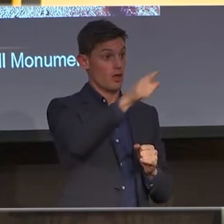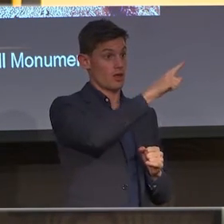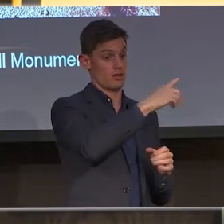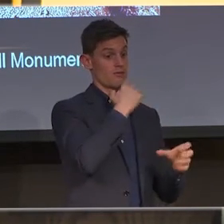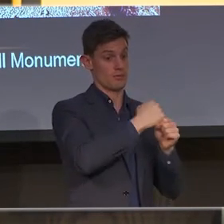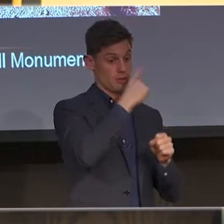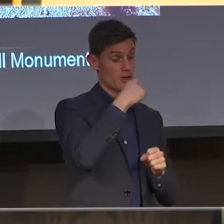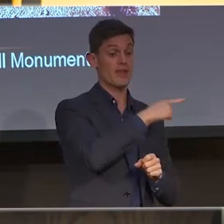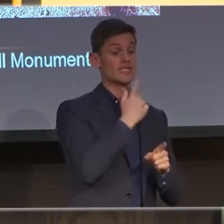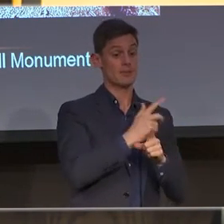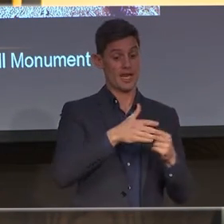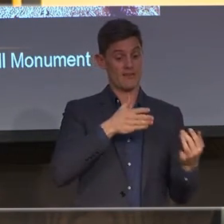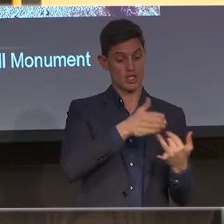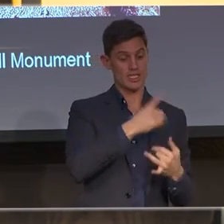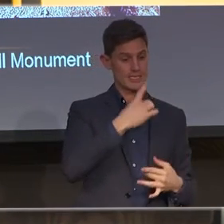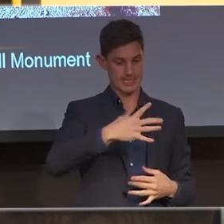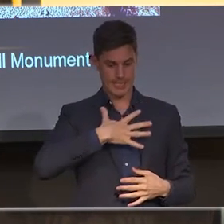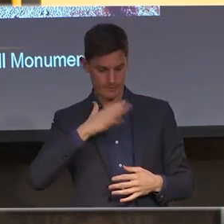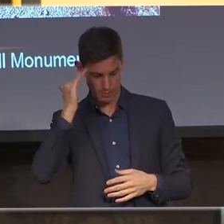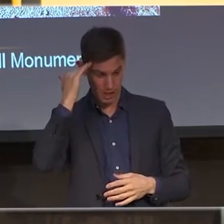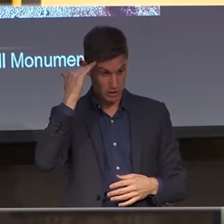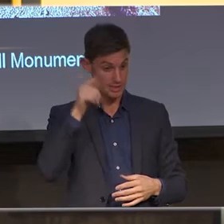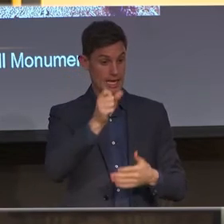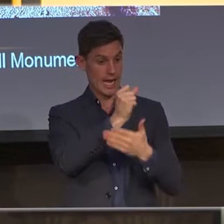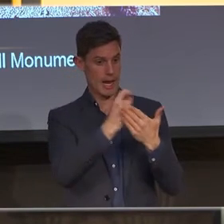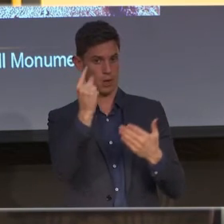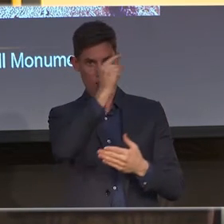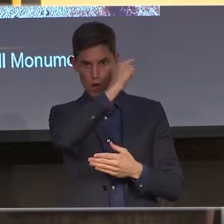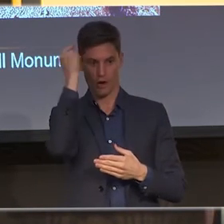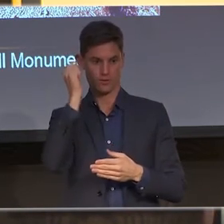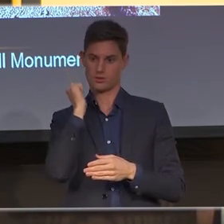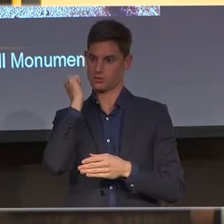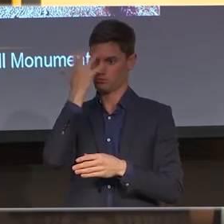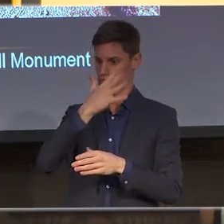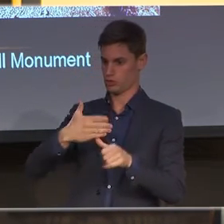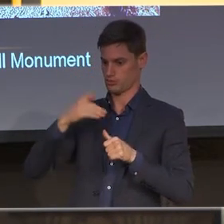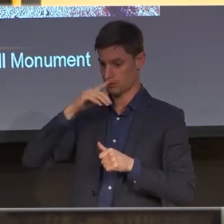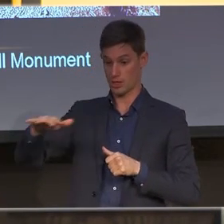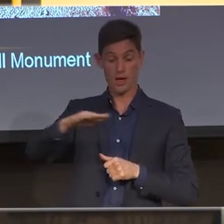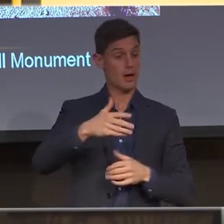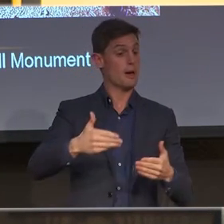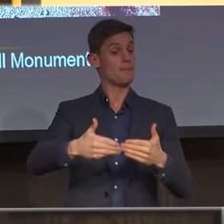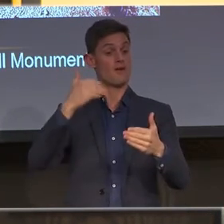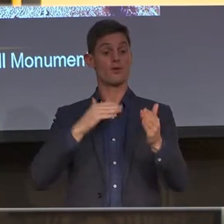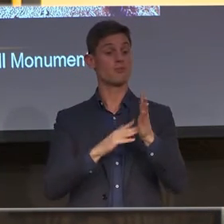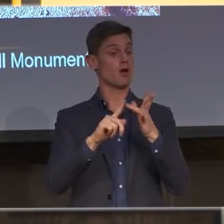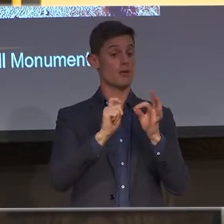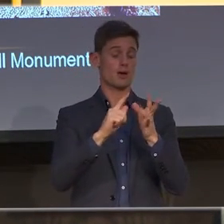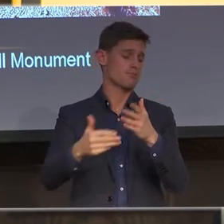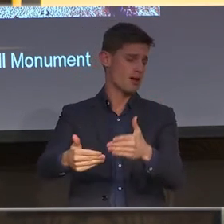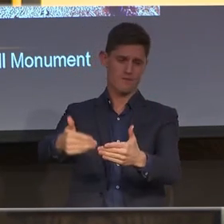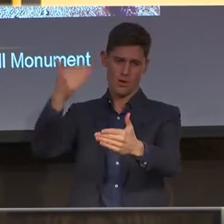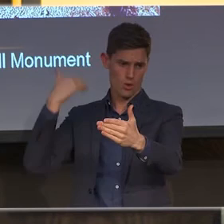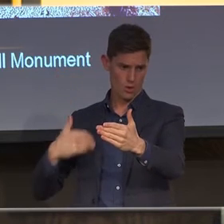they had this to say: "Self-determination has been the goal of Indigenous groups since even before Mabo, with the aim of it